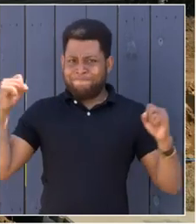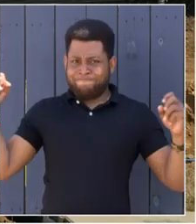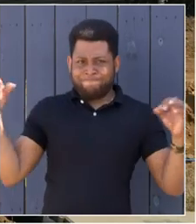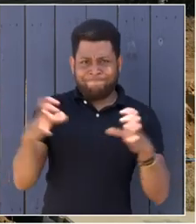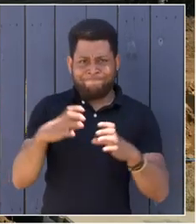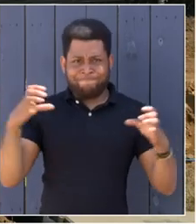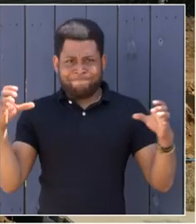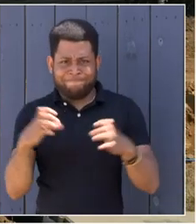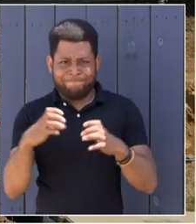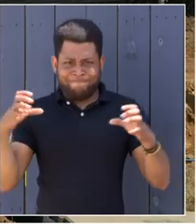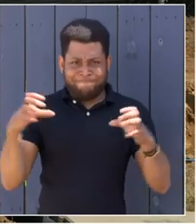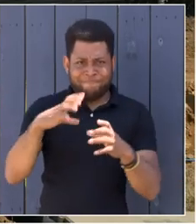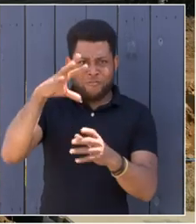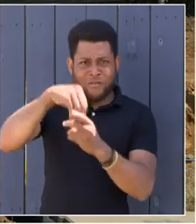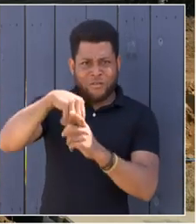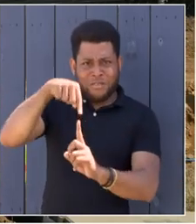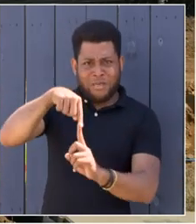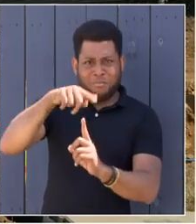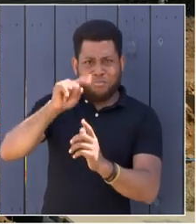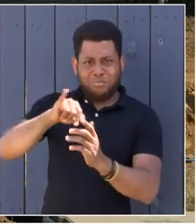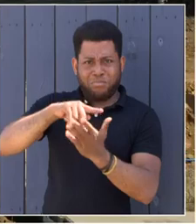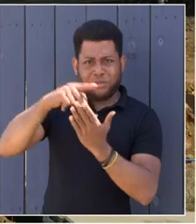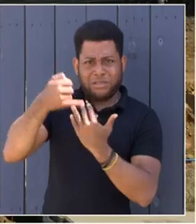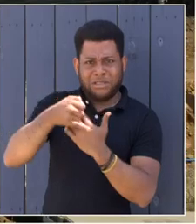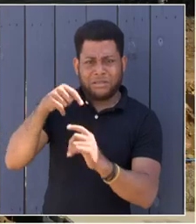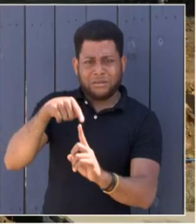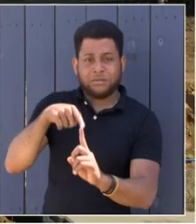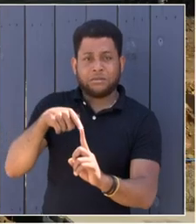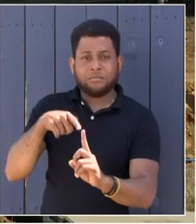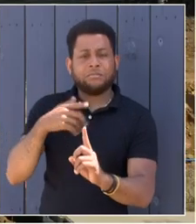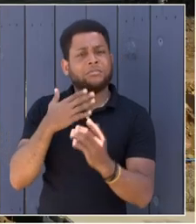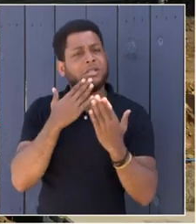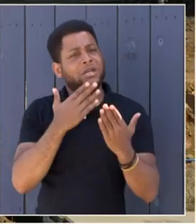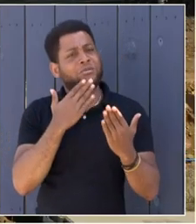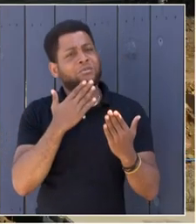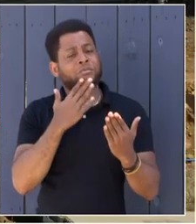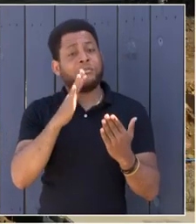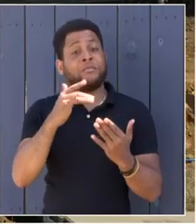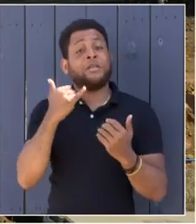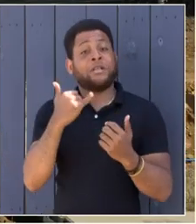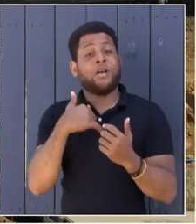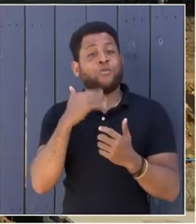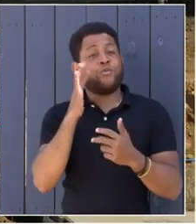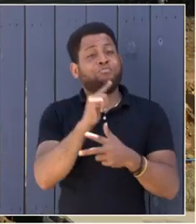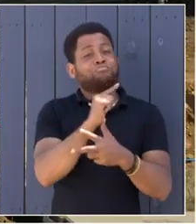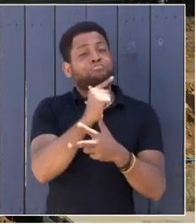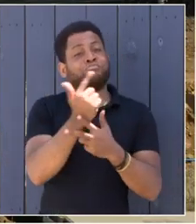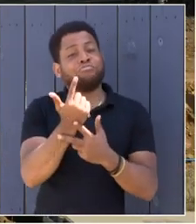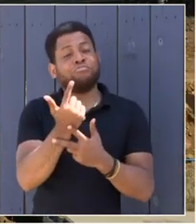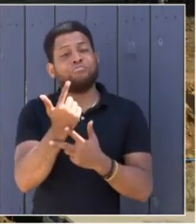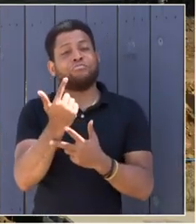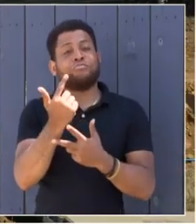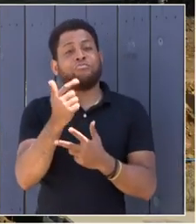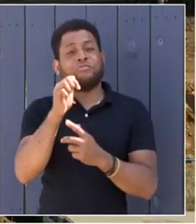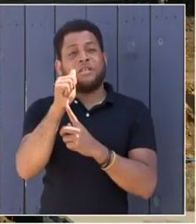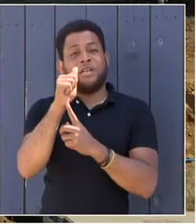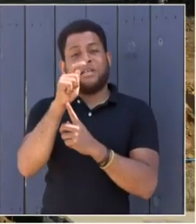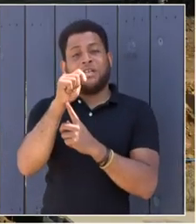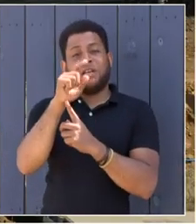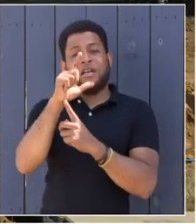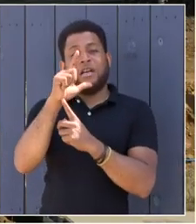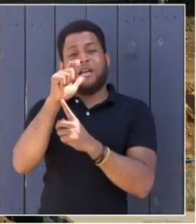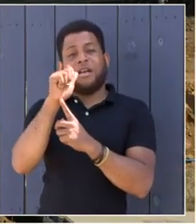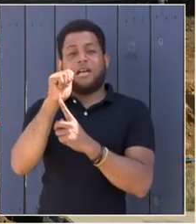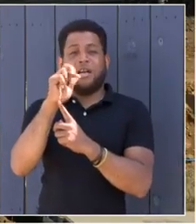project. You're going to hear from at-large council member and economic development chair, council member Kenya McDuffy. I want to thank you,